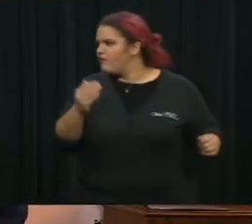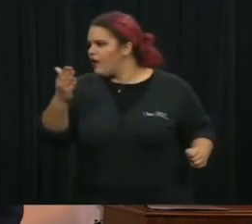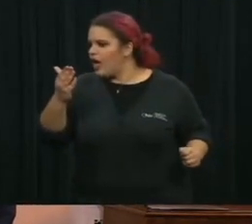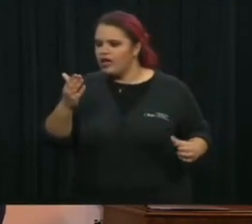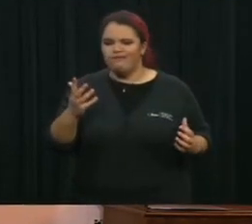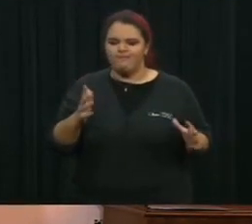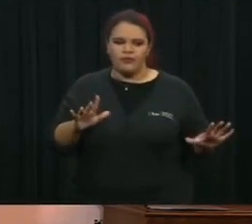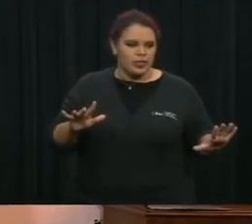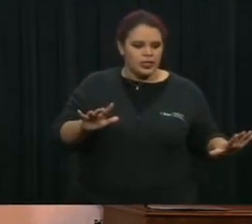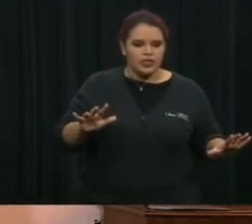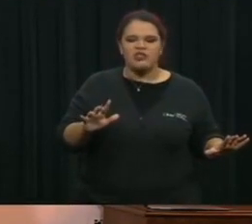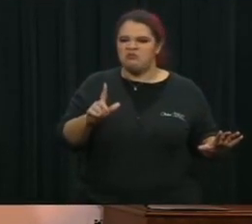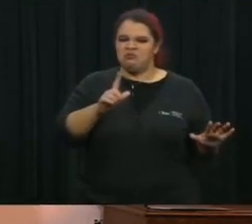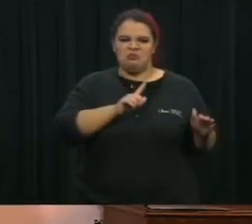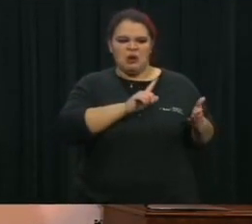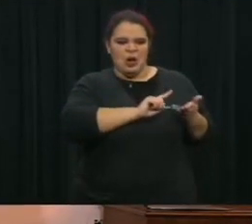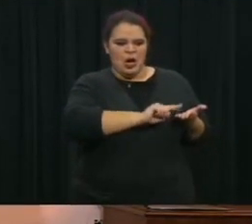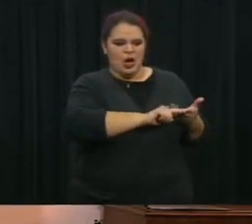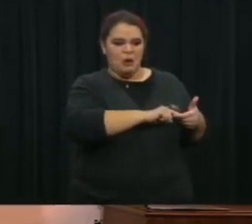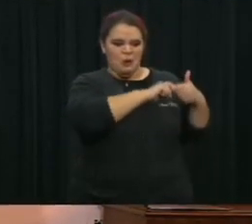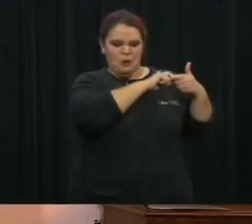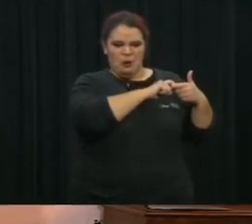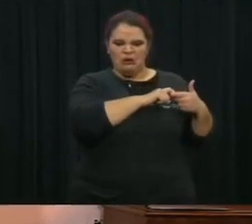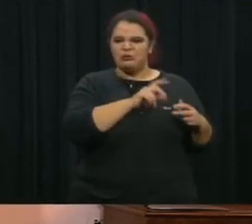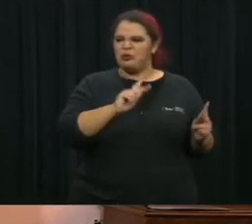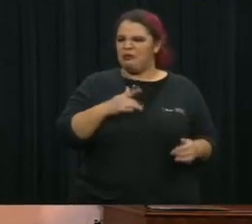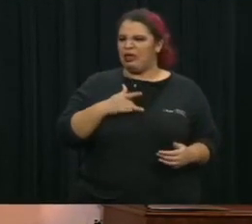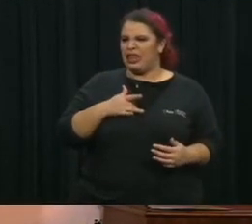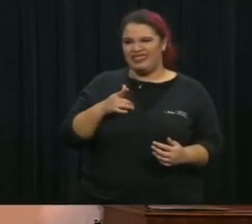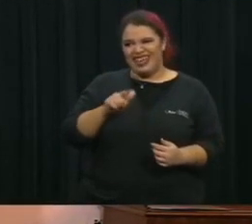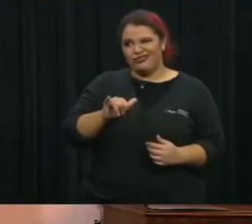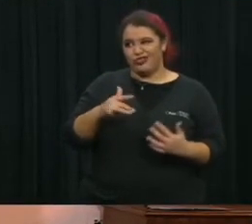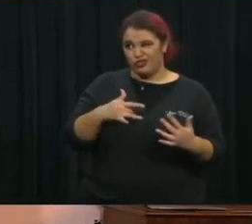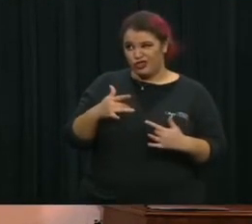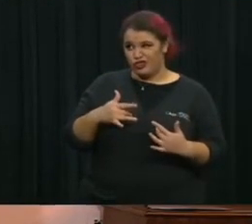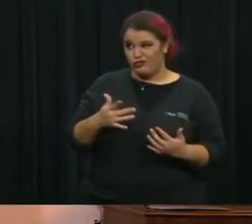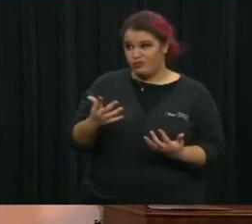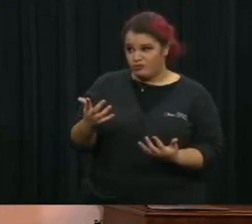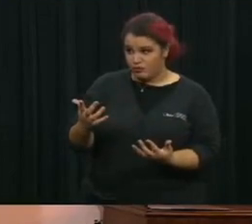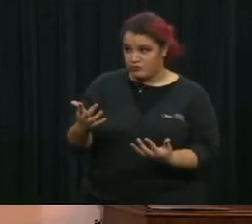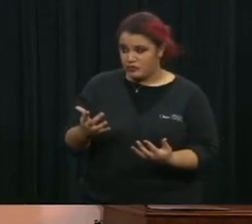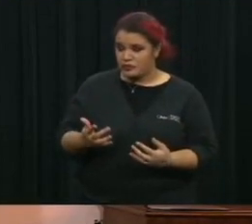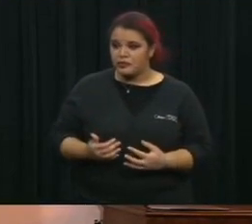and people feel that may be another concern. Thank you.